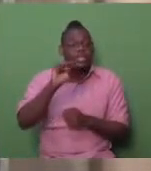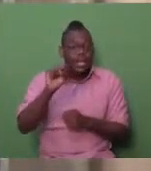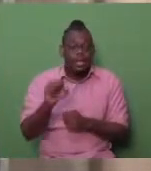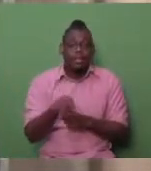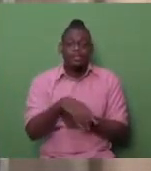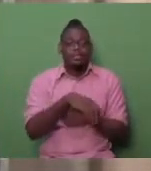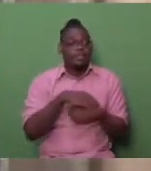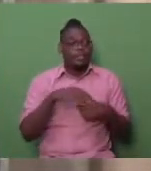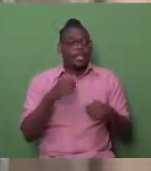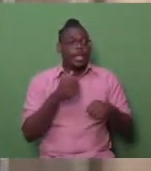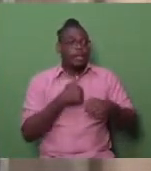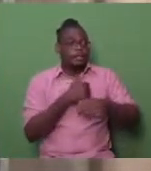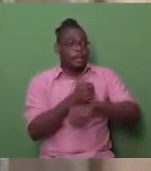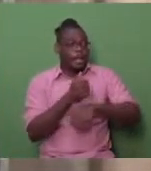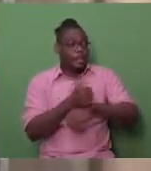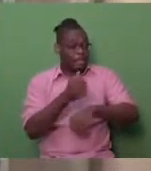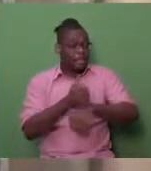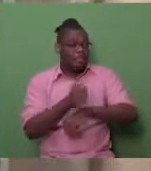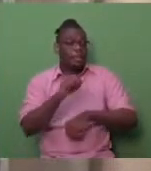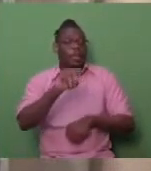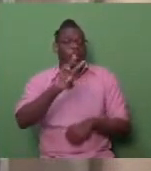been cut by over